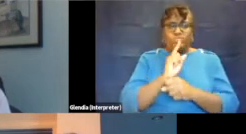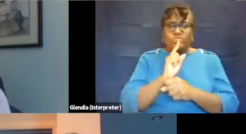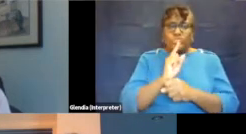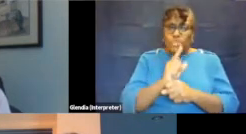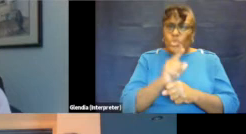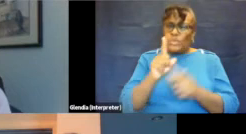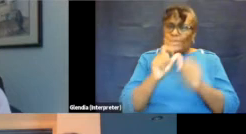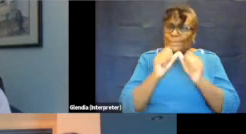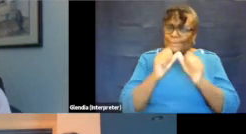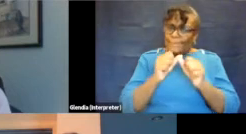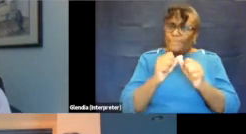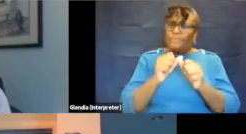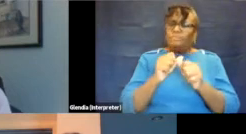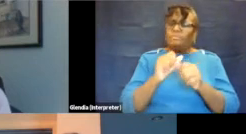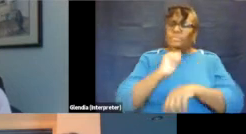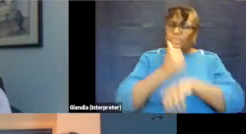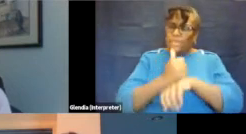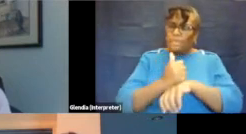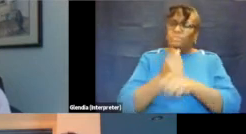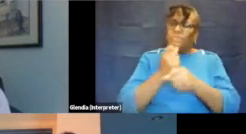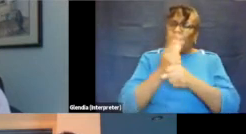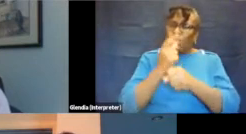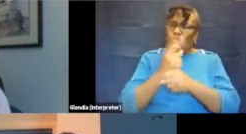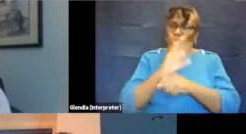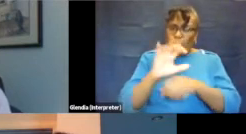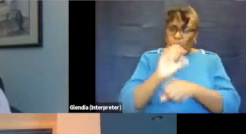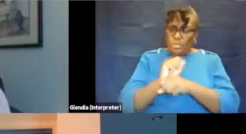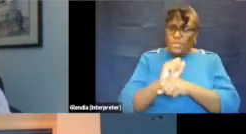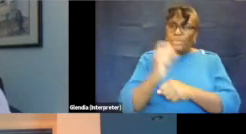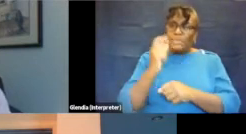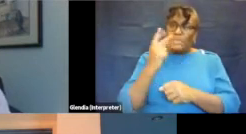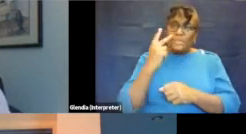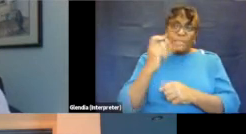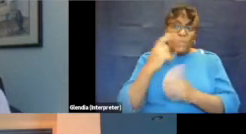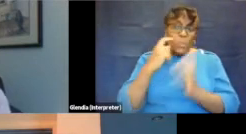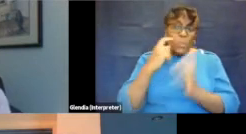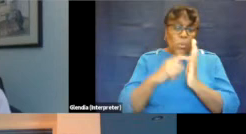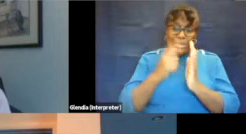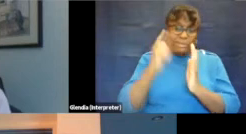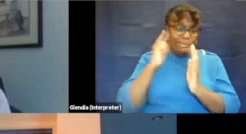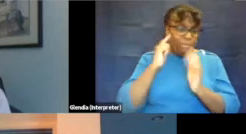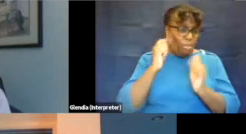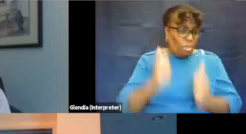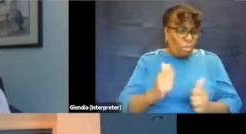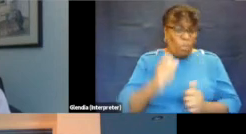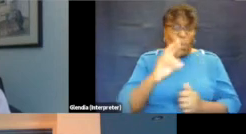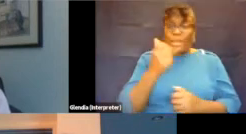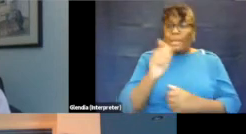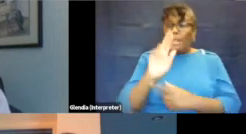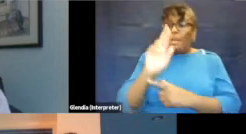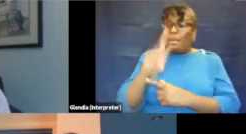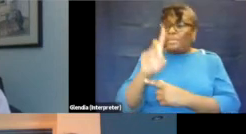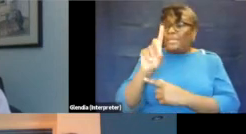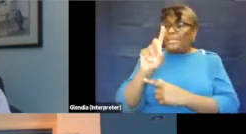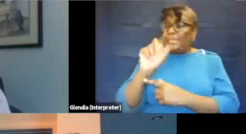those annual appointments. That way, if there's been any changes with the hearing loss or any updates with eligibility or